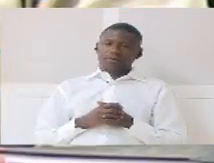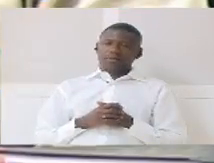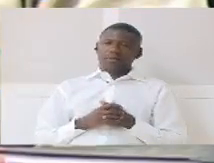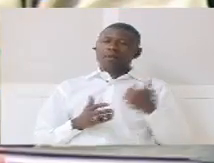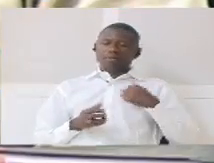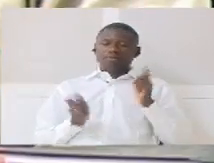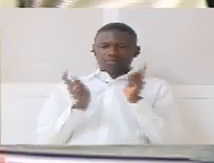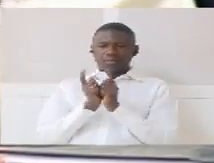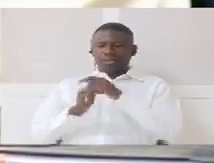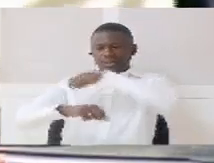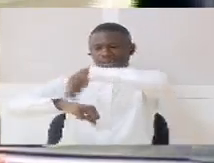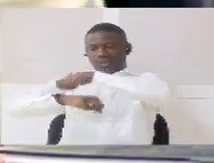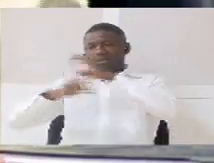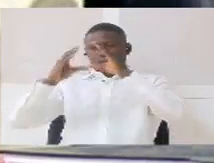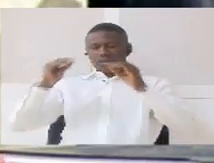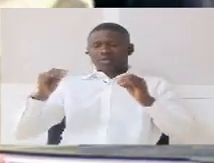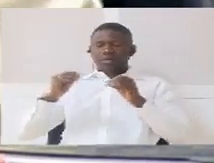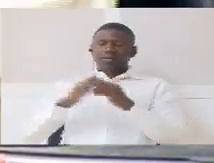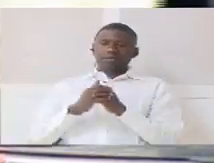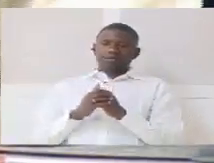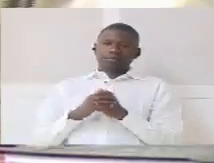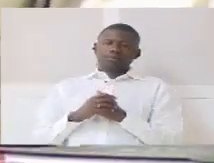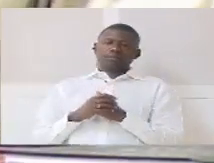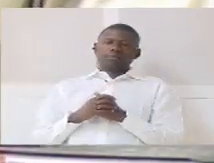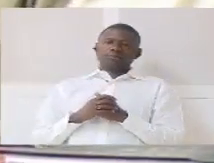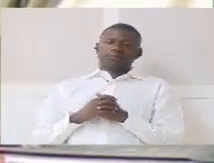those who were found at the kitchen,